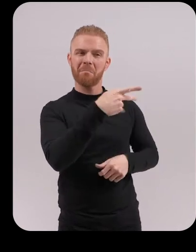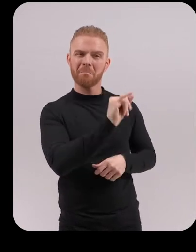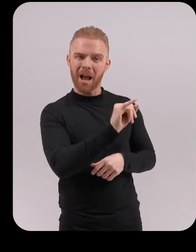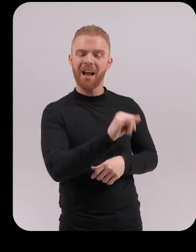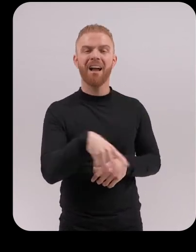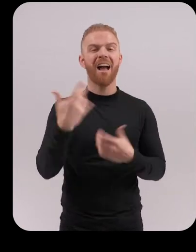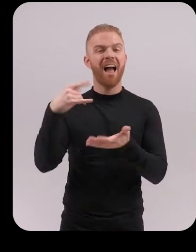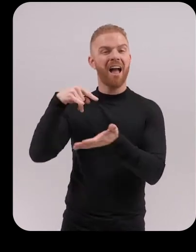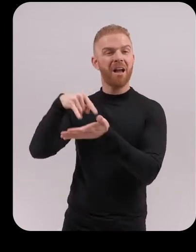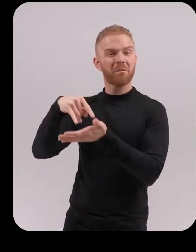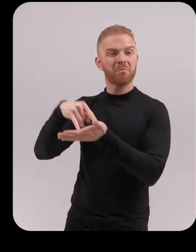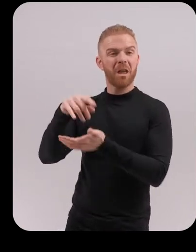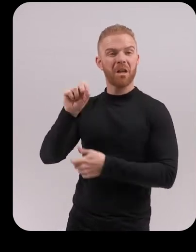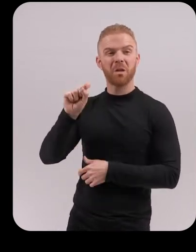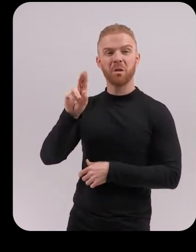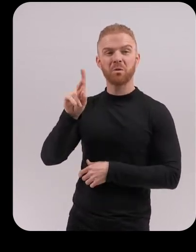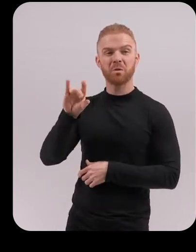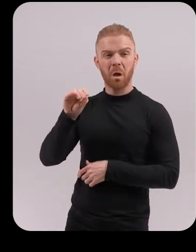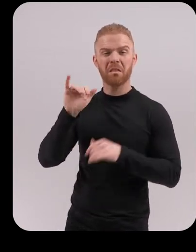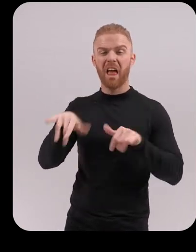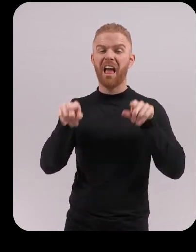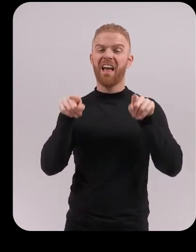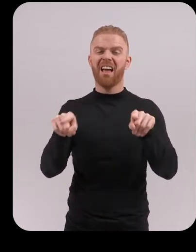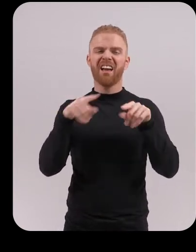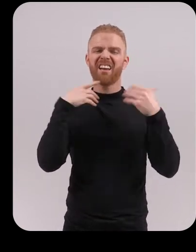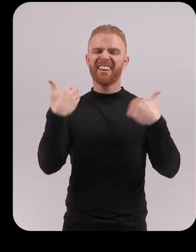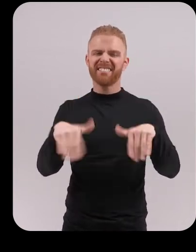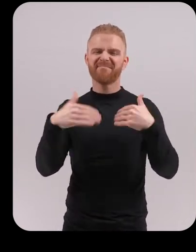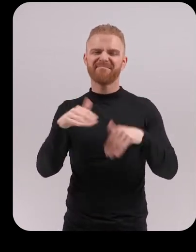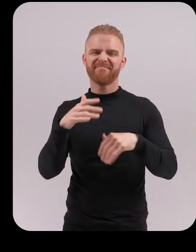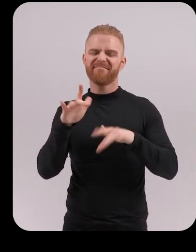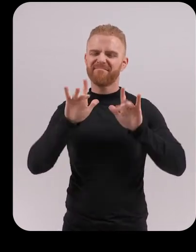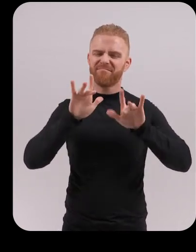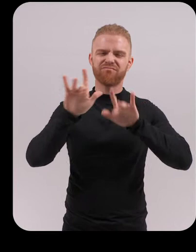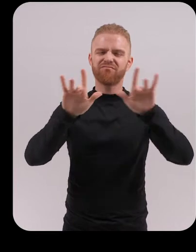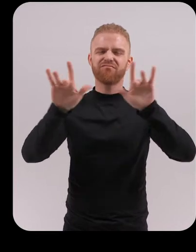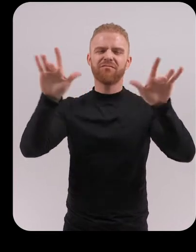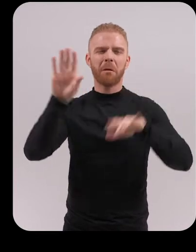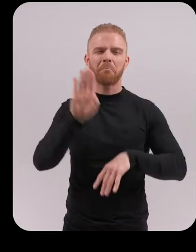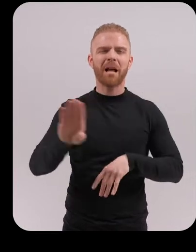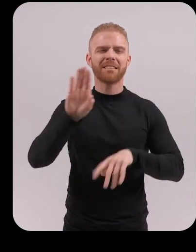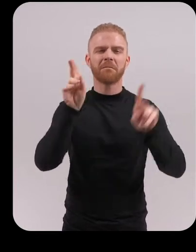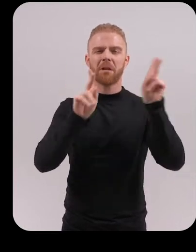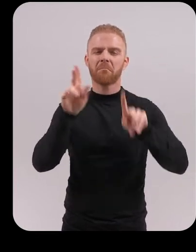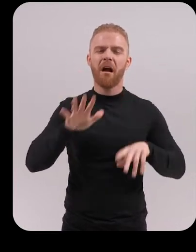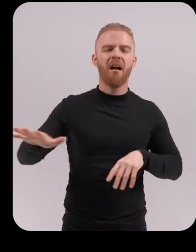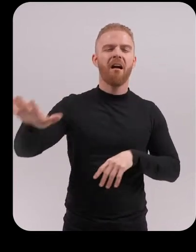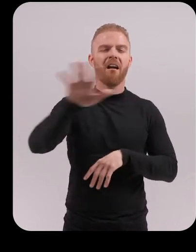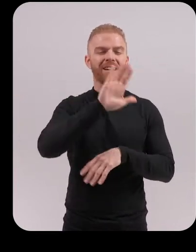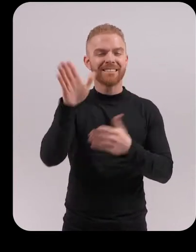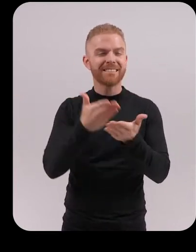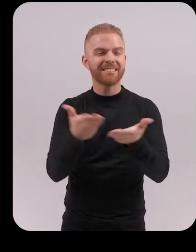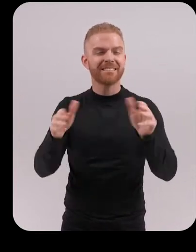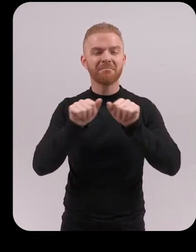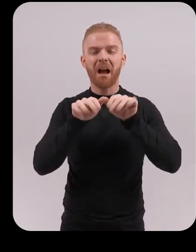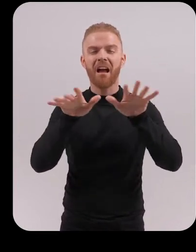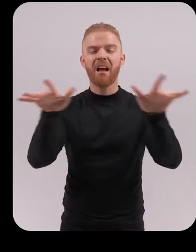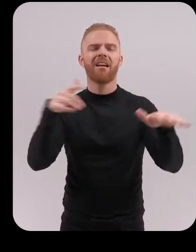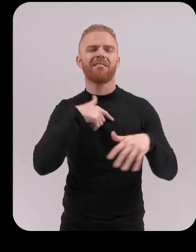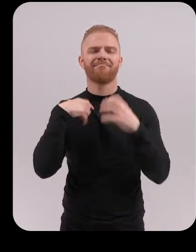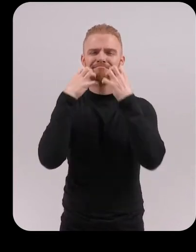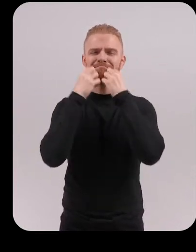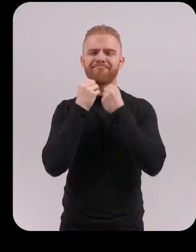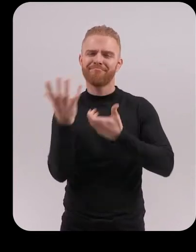and Android Studio that ultimately touch billions of people and their devices. We care about